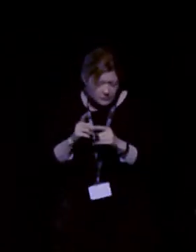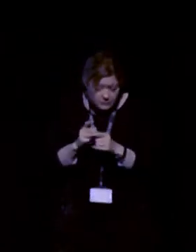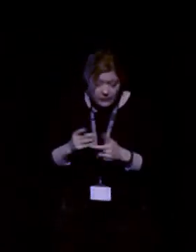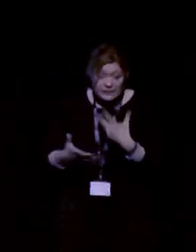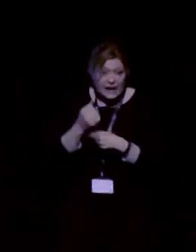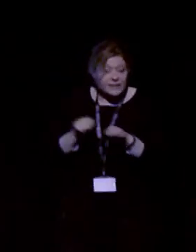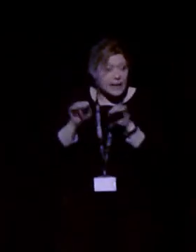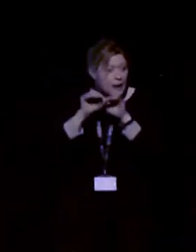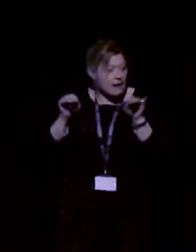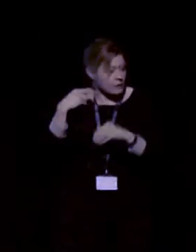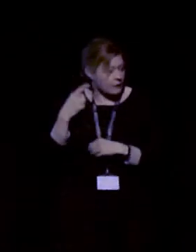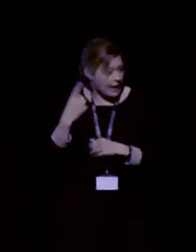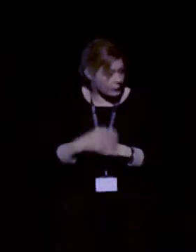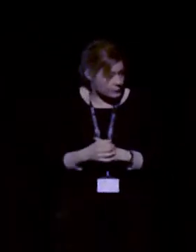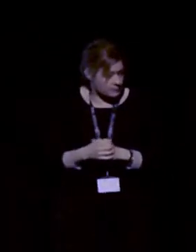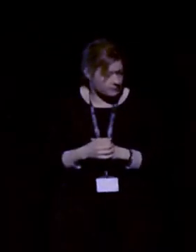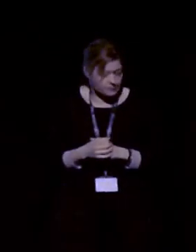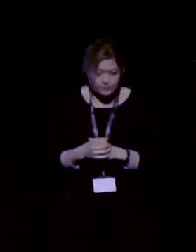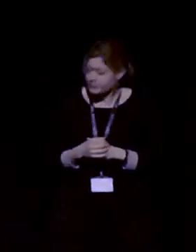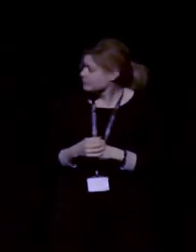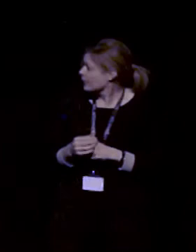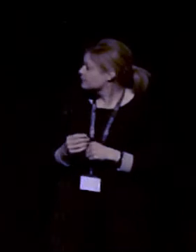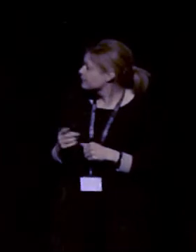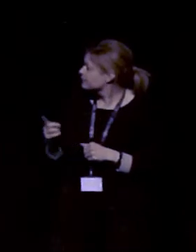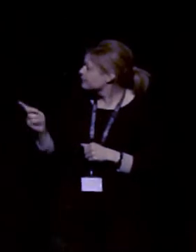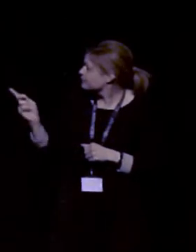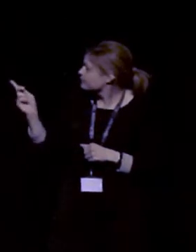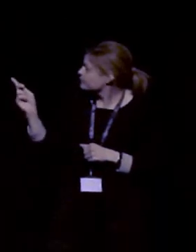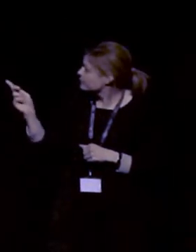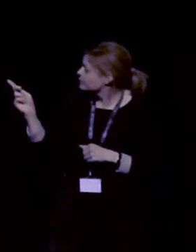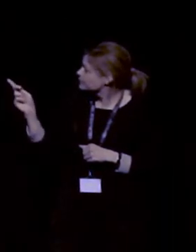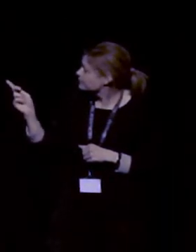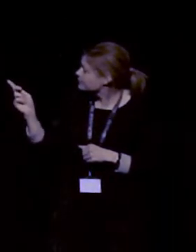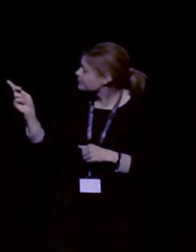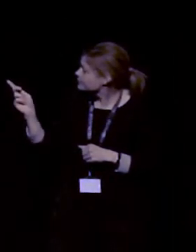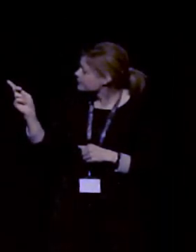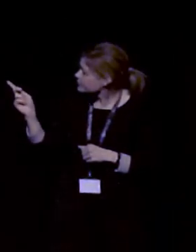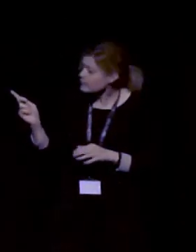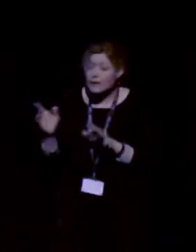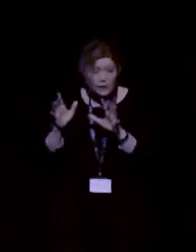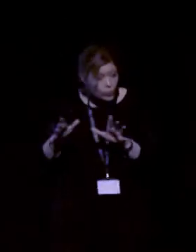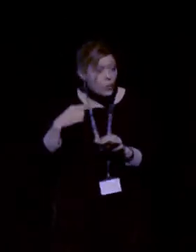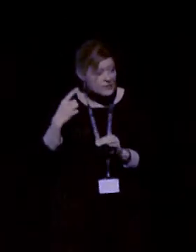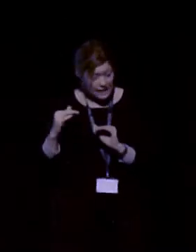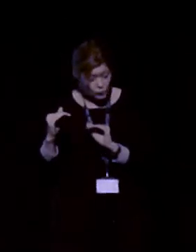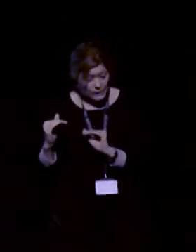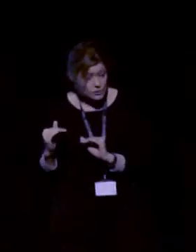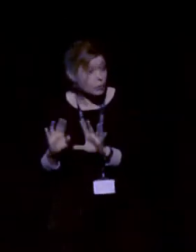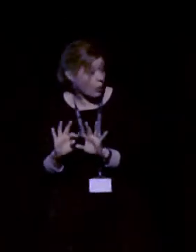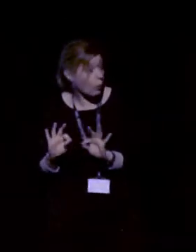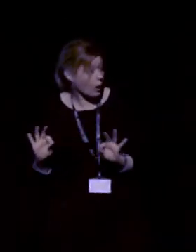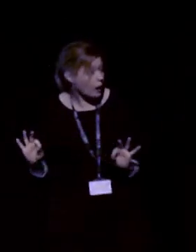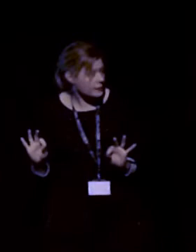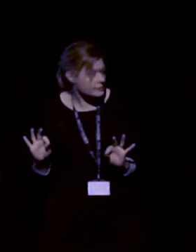loudness. And even though they were only exposed to relatively low-level sounds, it affected their loudness